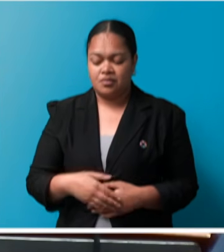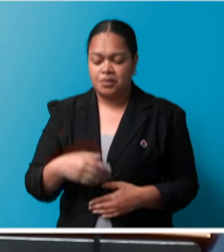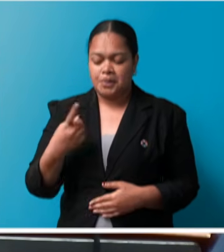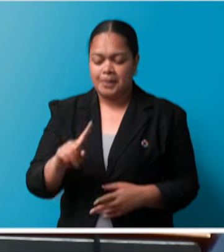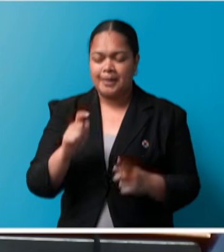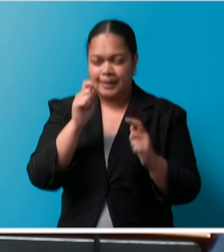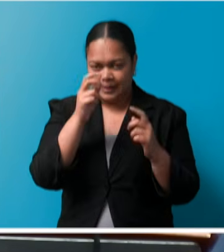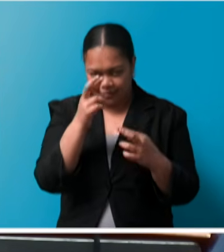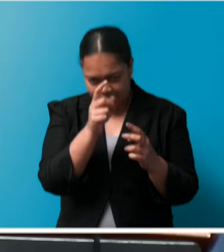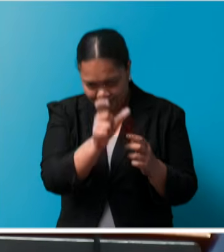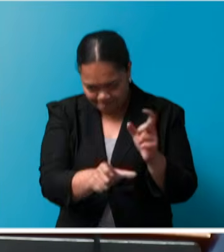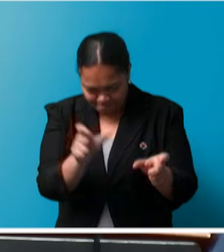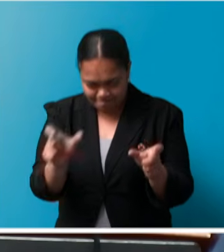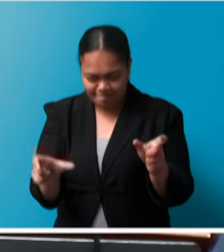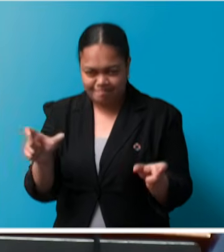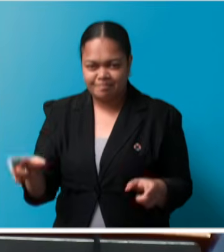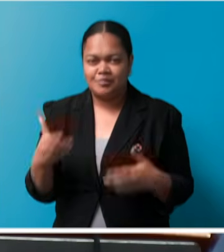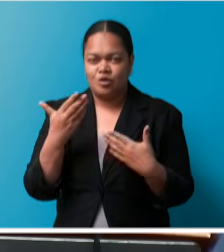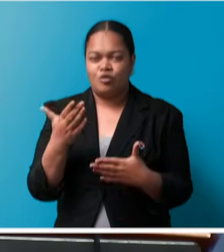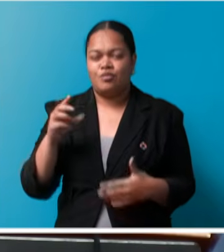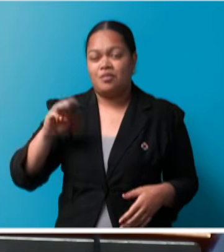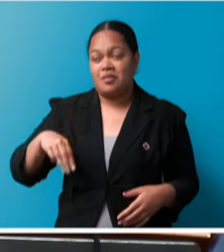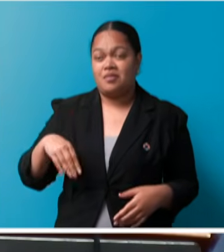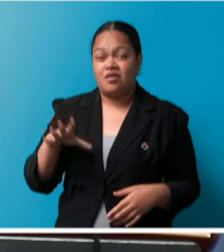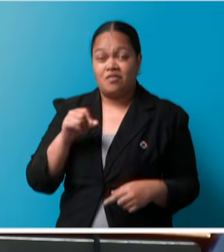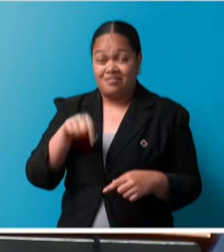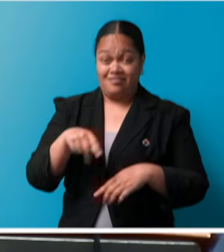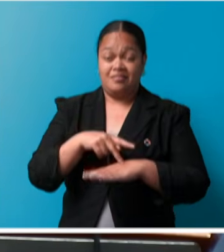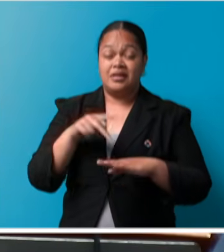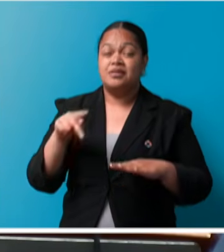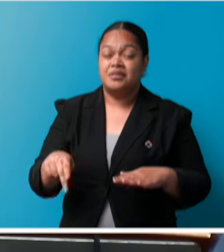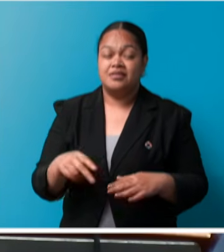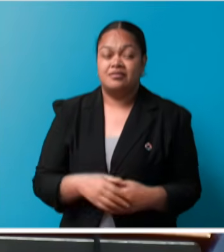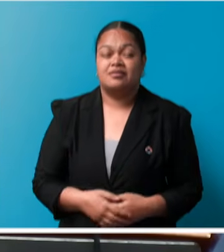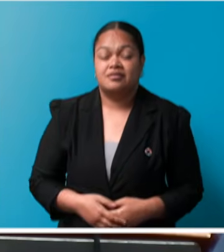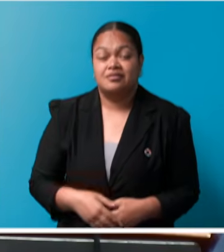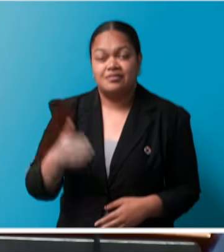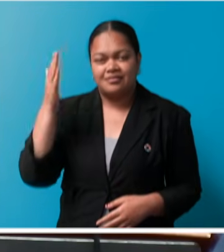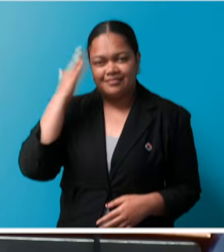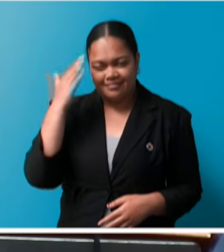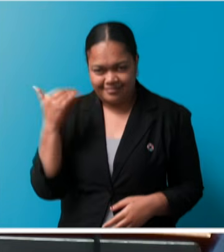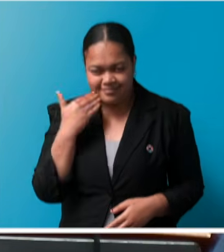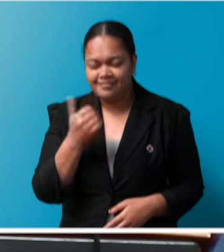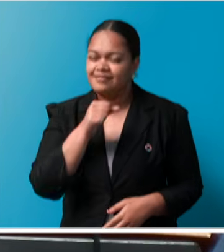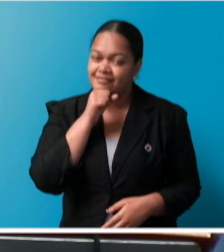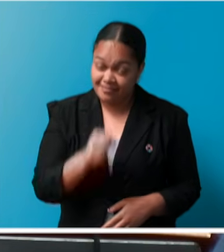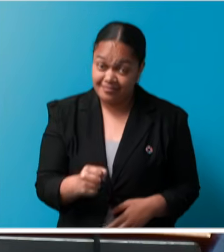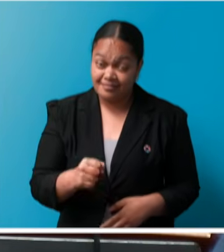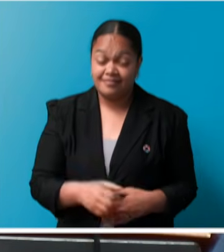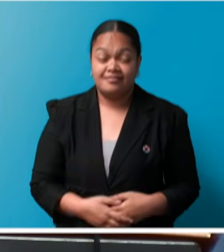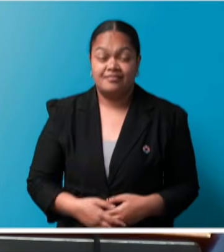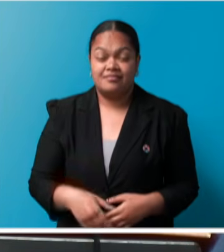respected Honorable Members of the House, ladies and gentlemen, viewers